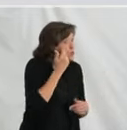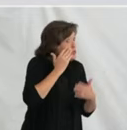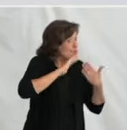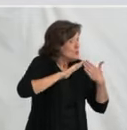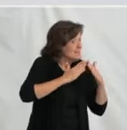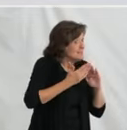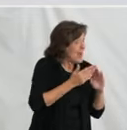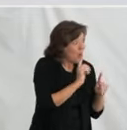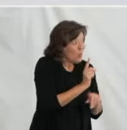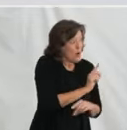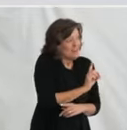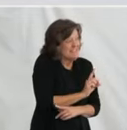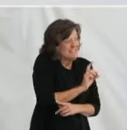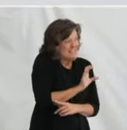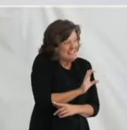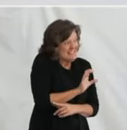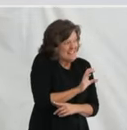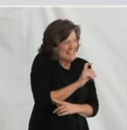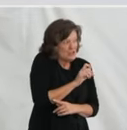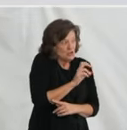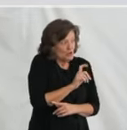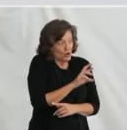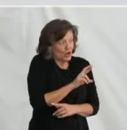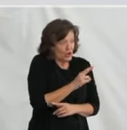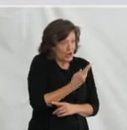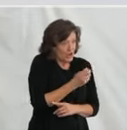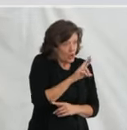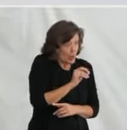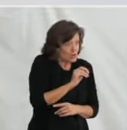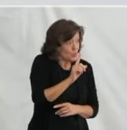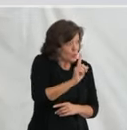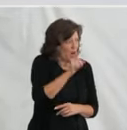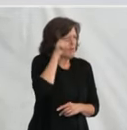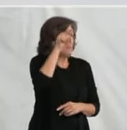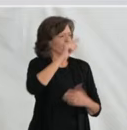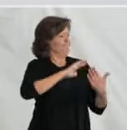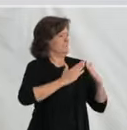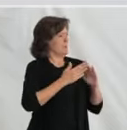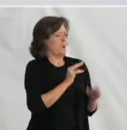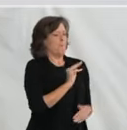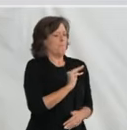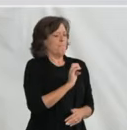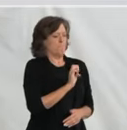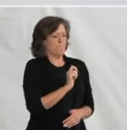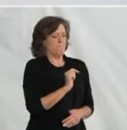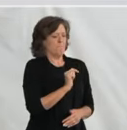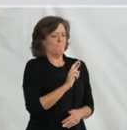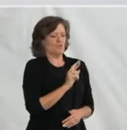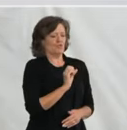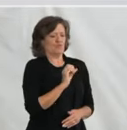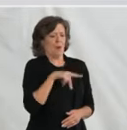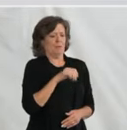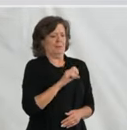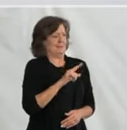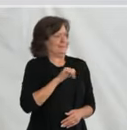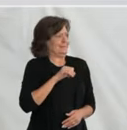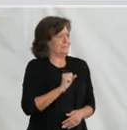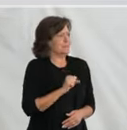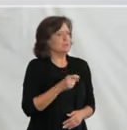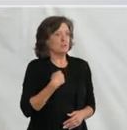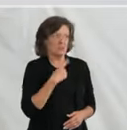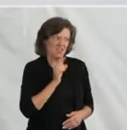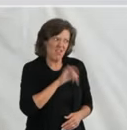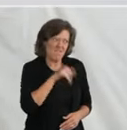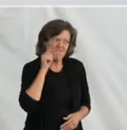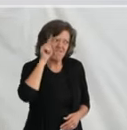where the DC superheroes hang out. He said, Metropolis is a long way from Half Dollar West Virginia. I said, uh-huh. He said,